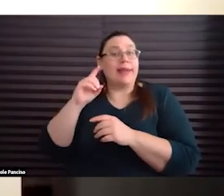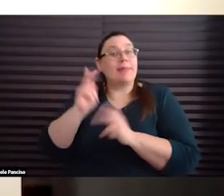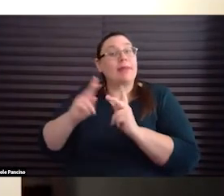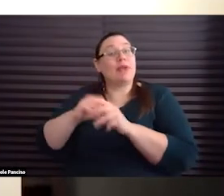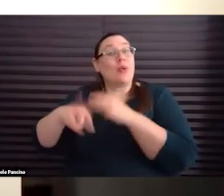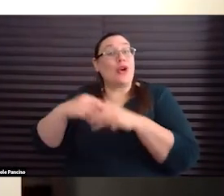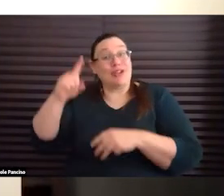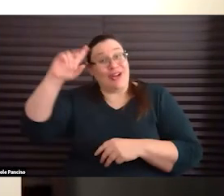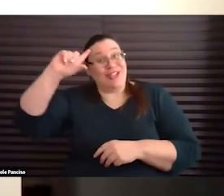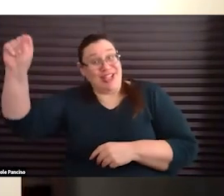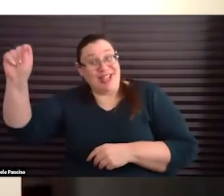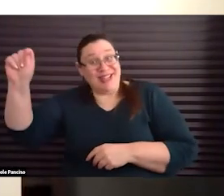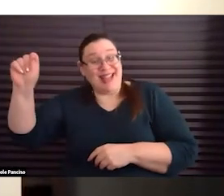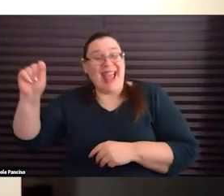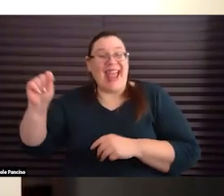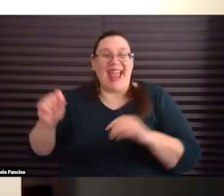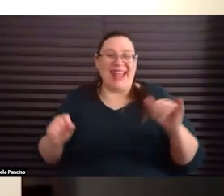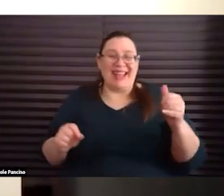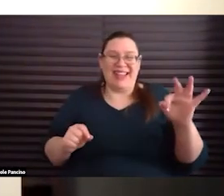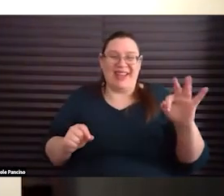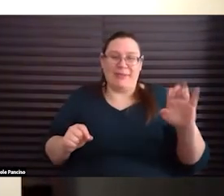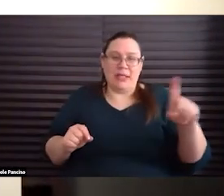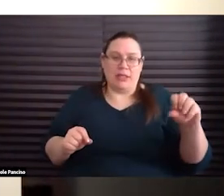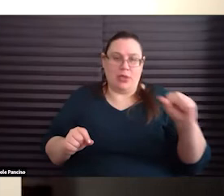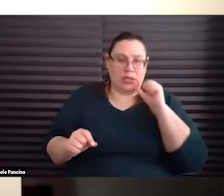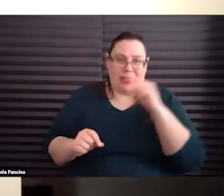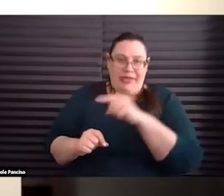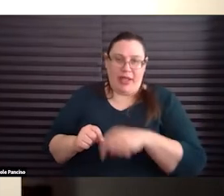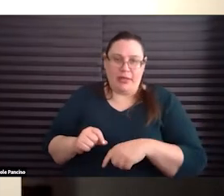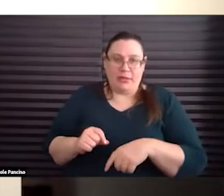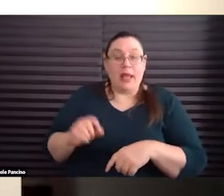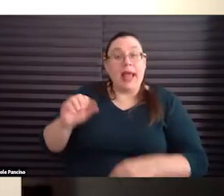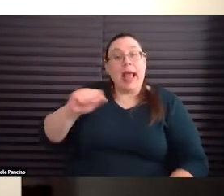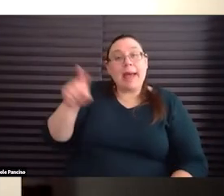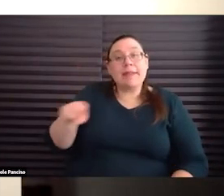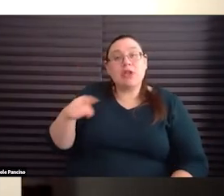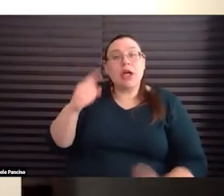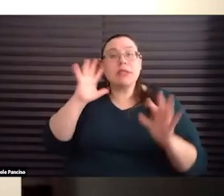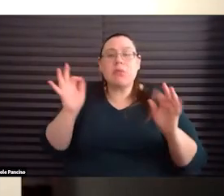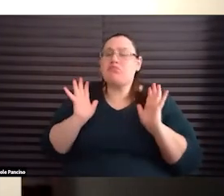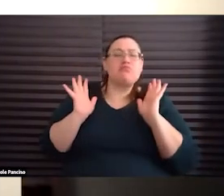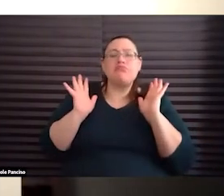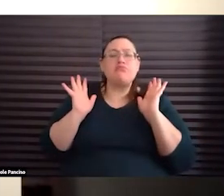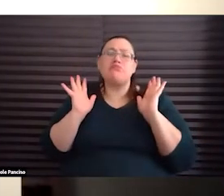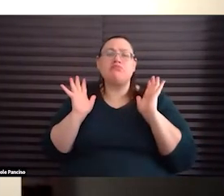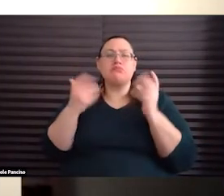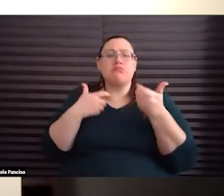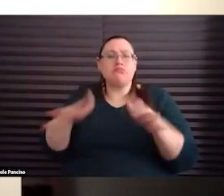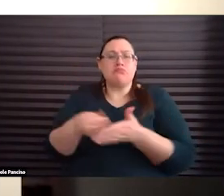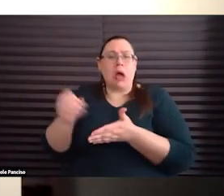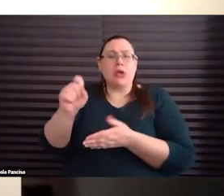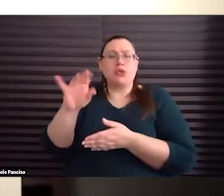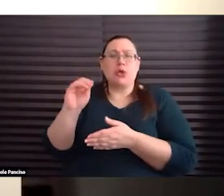then there's Jeff Bezos. Amazon decided we don't want to buy a studio. We'll